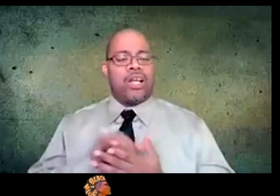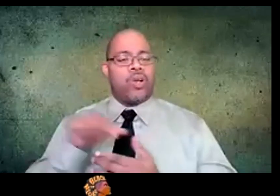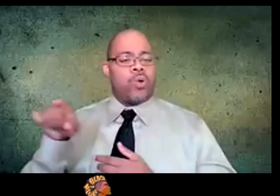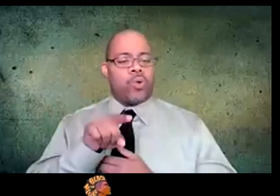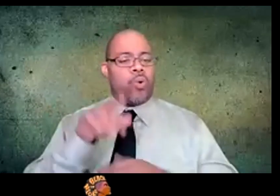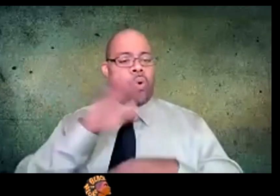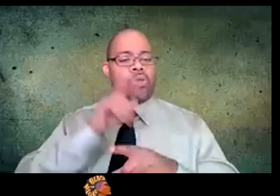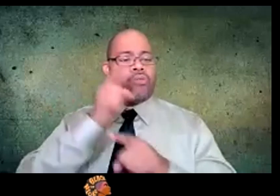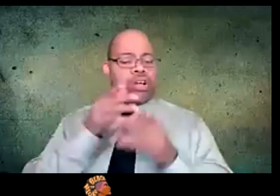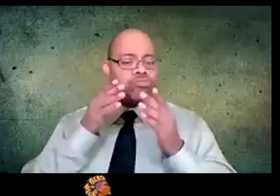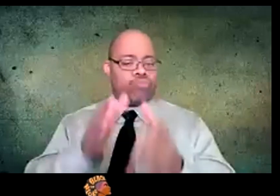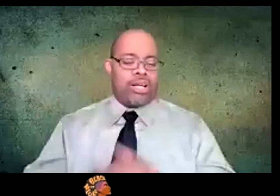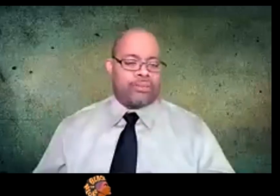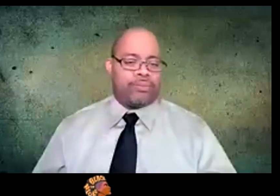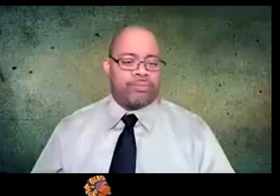track.